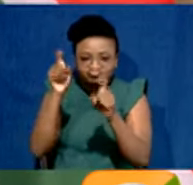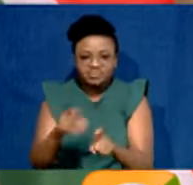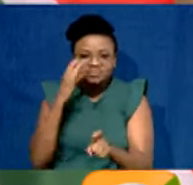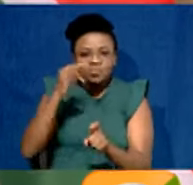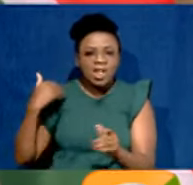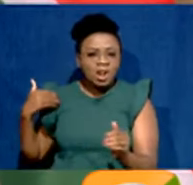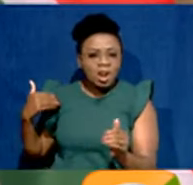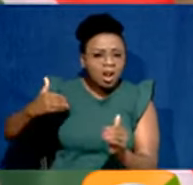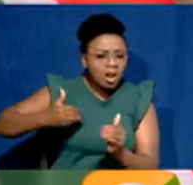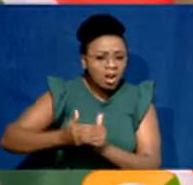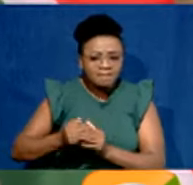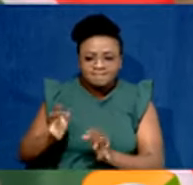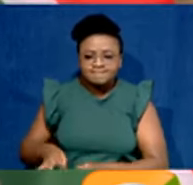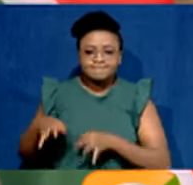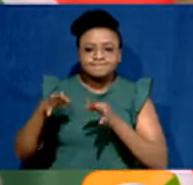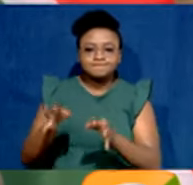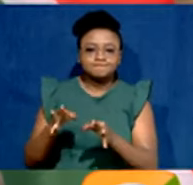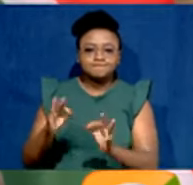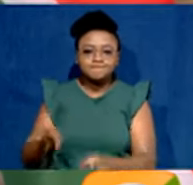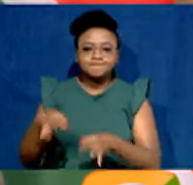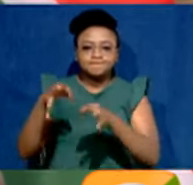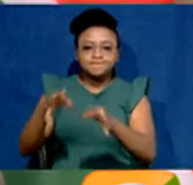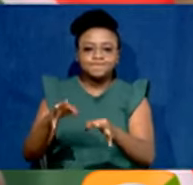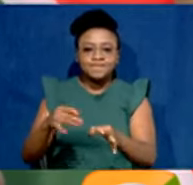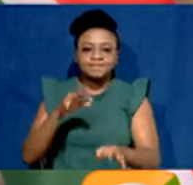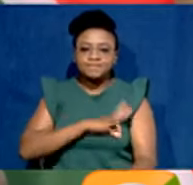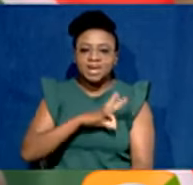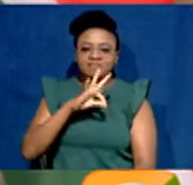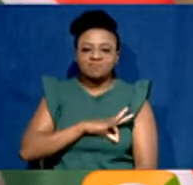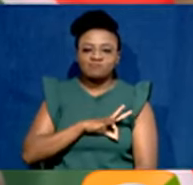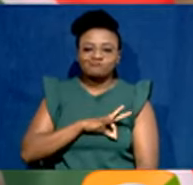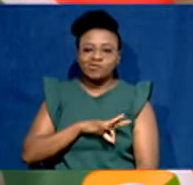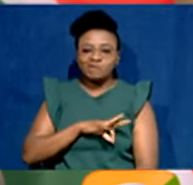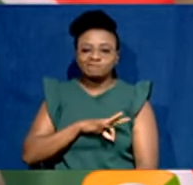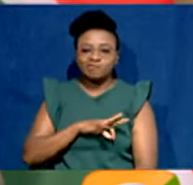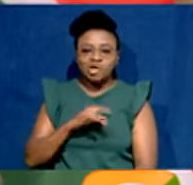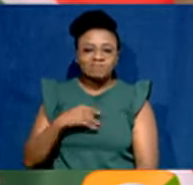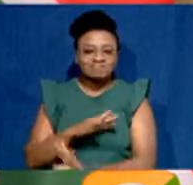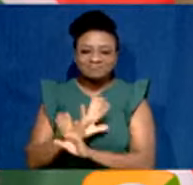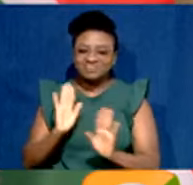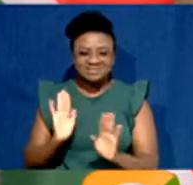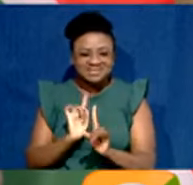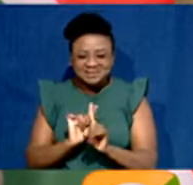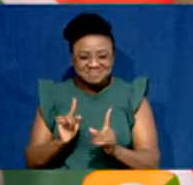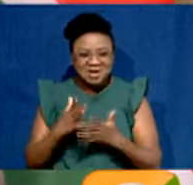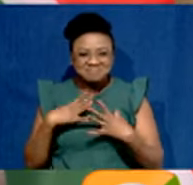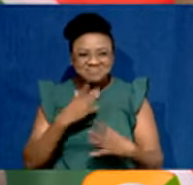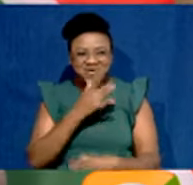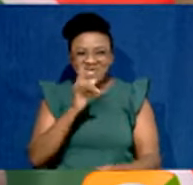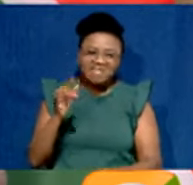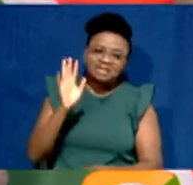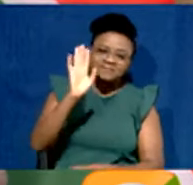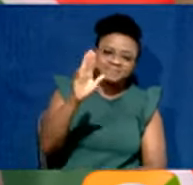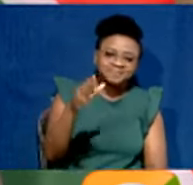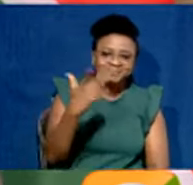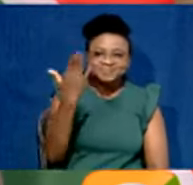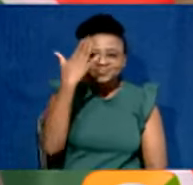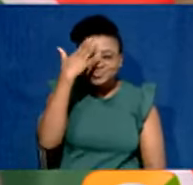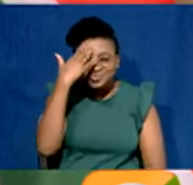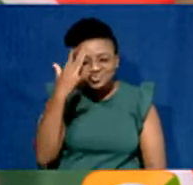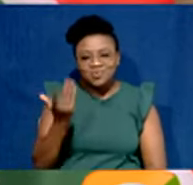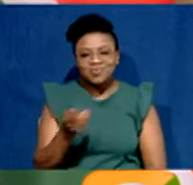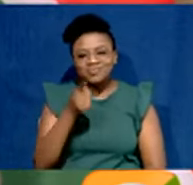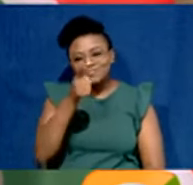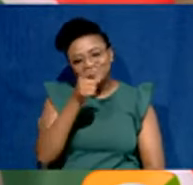postponing this, you know? And people would rather, and many people ask me, oh, you know the way